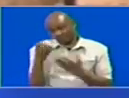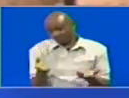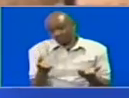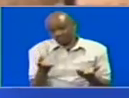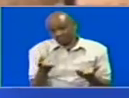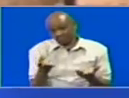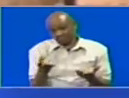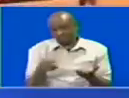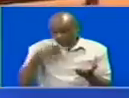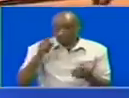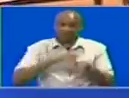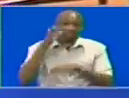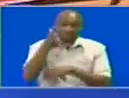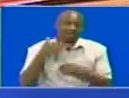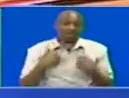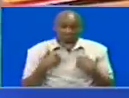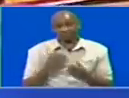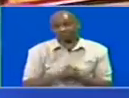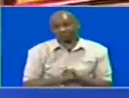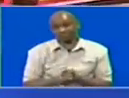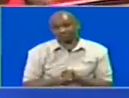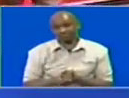nini? Wameadhirika.